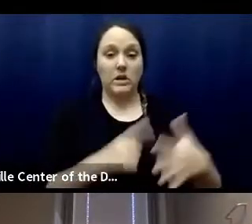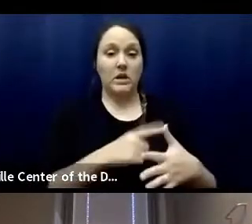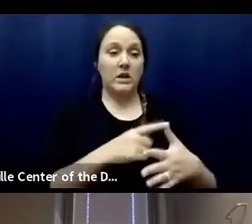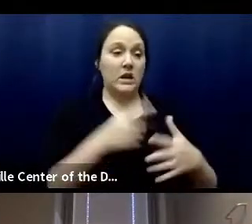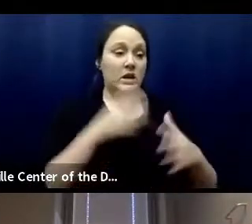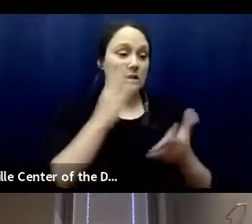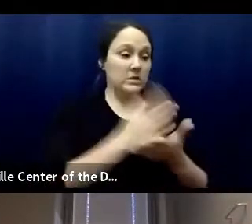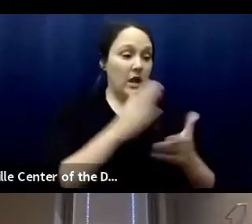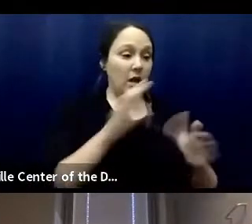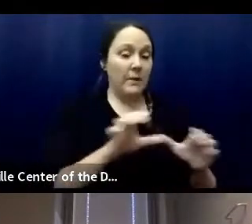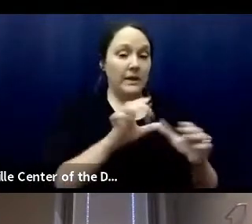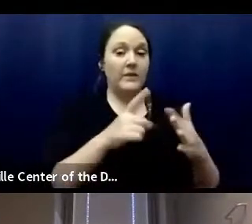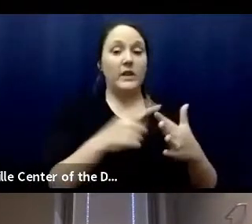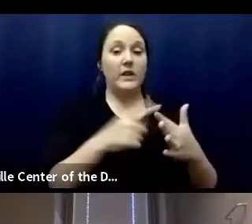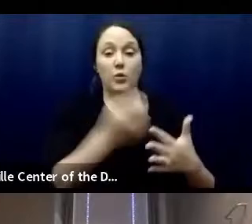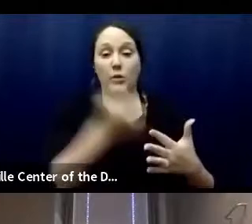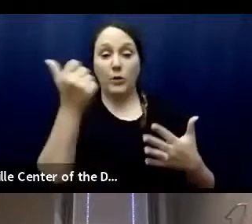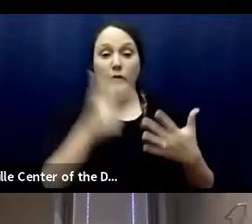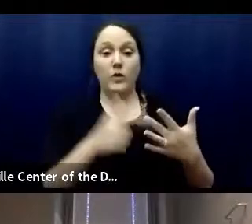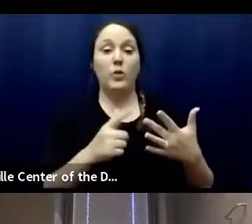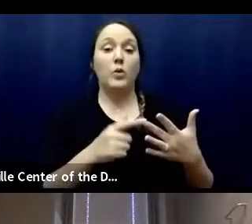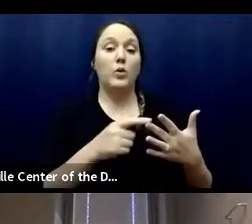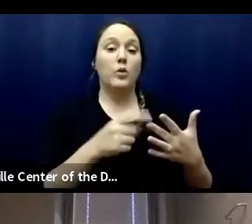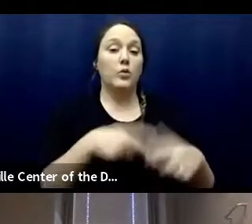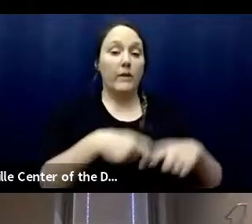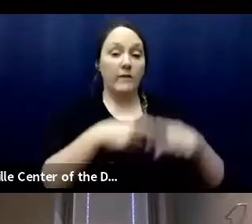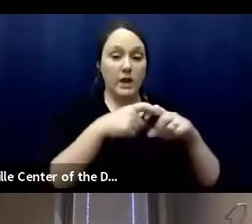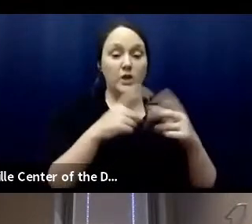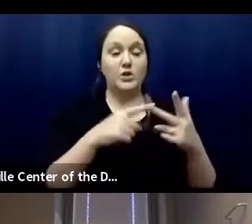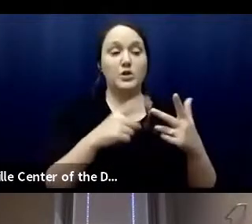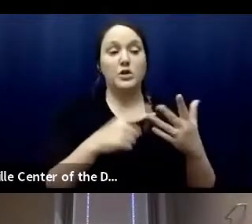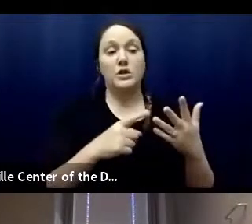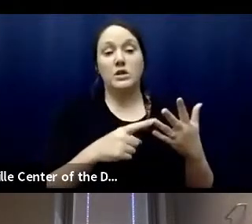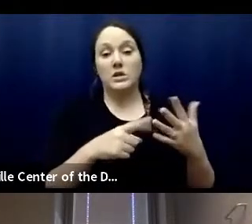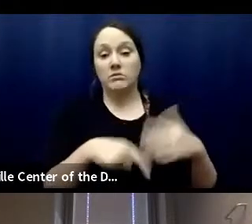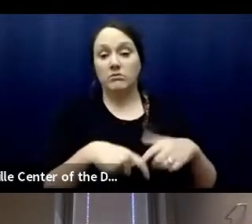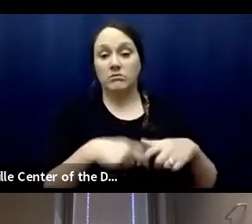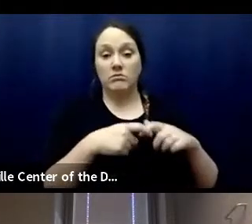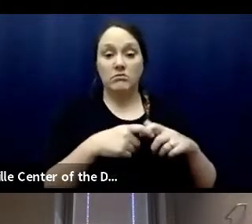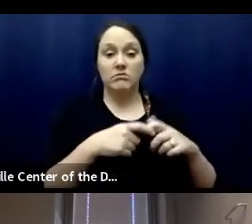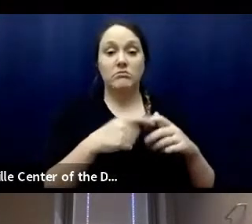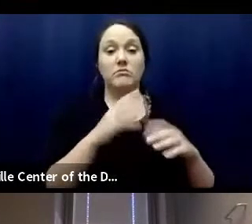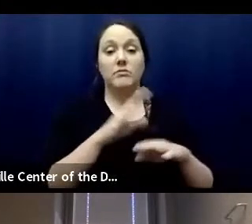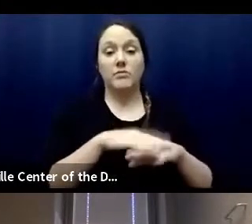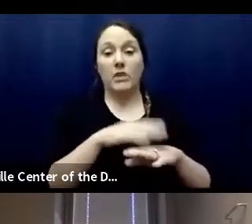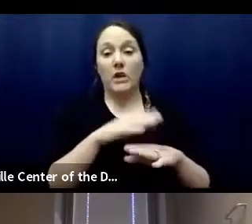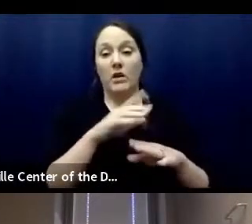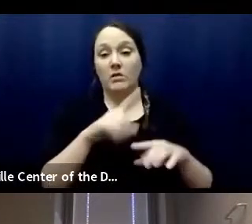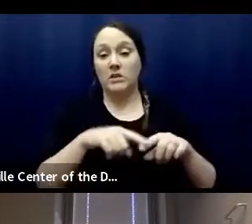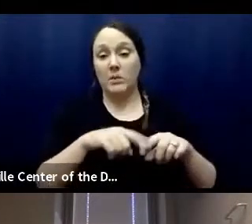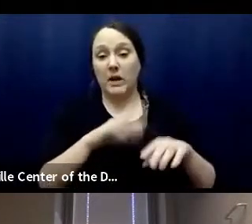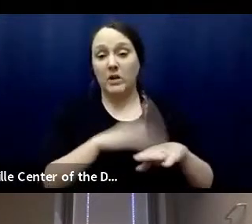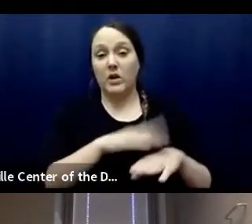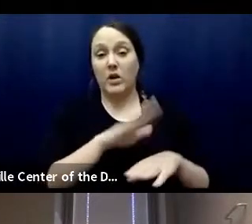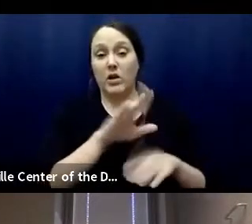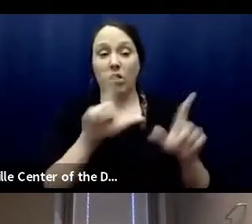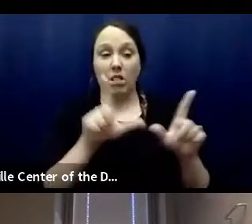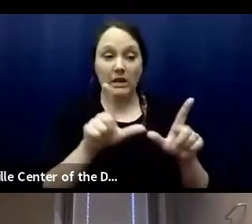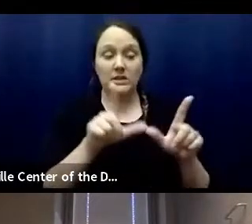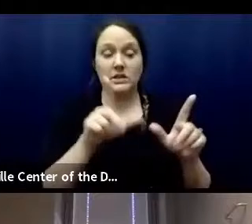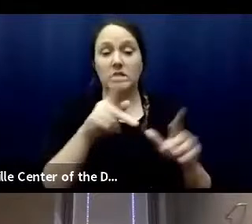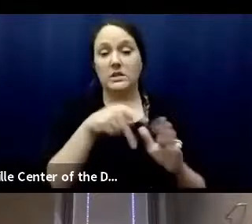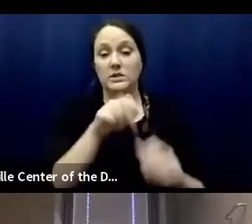activity, removal of the condition, revocation, suspension, or impositions on conditions on a license or permit. That